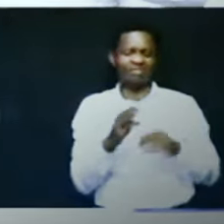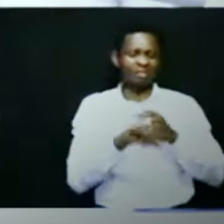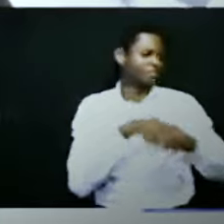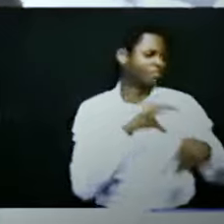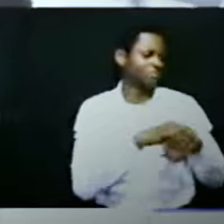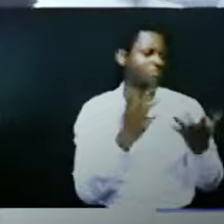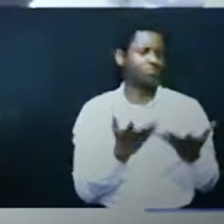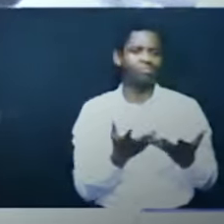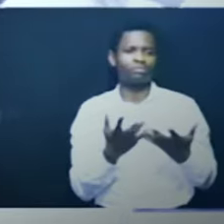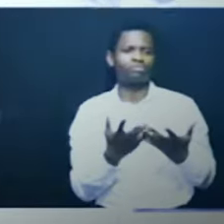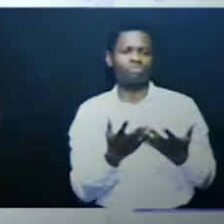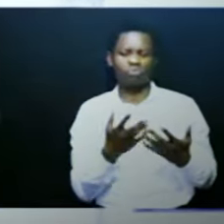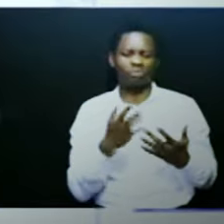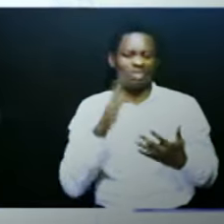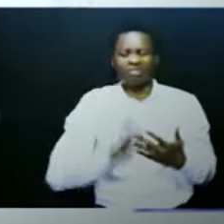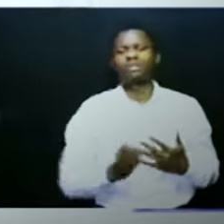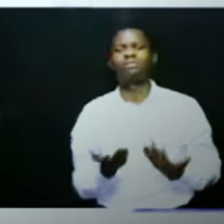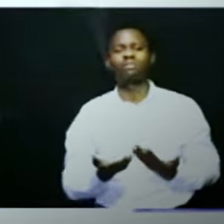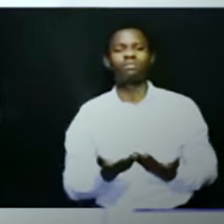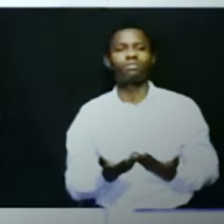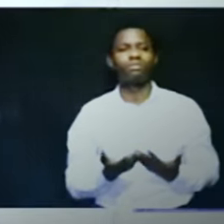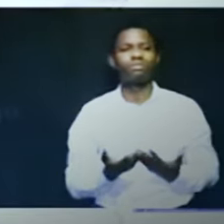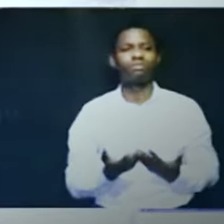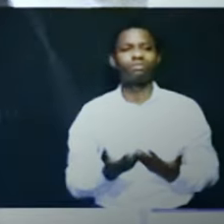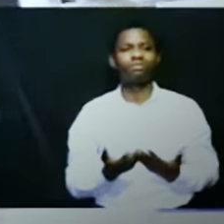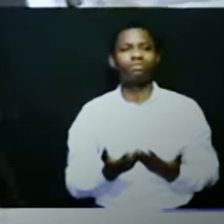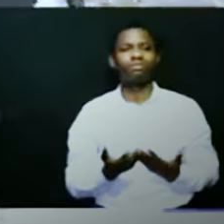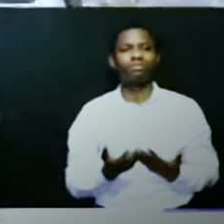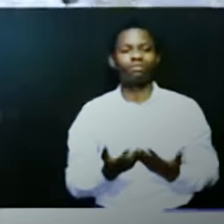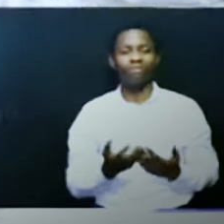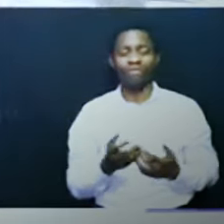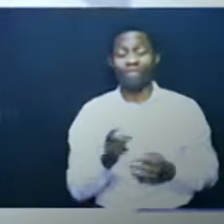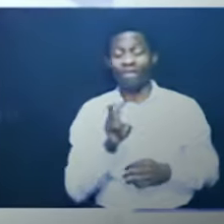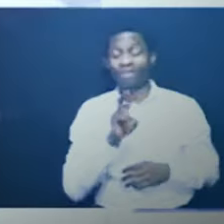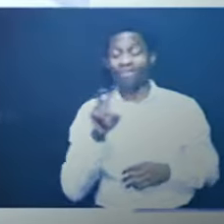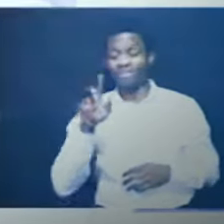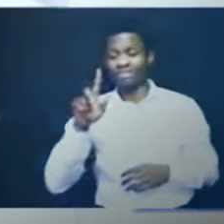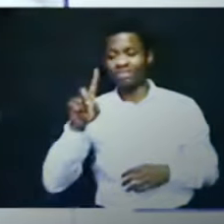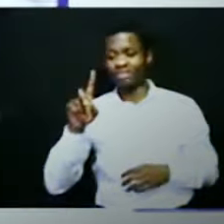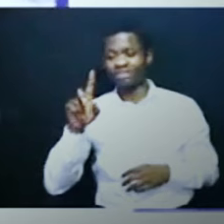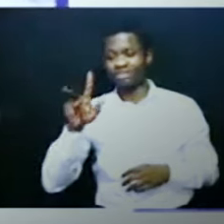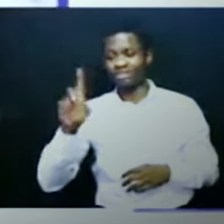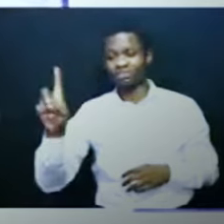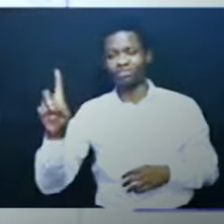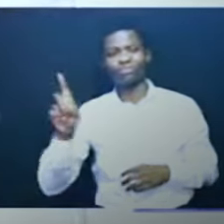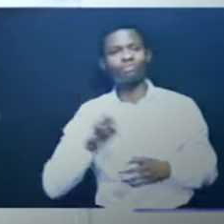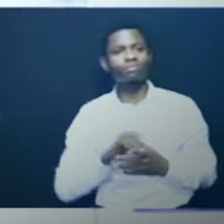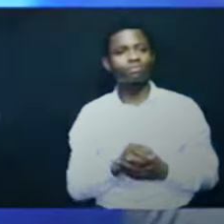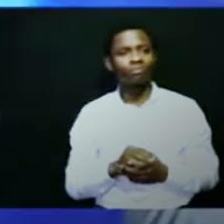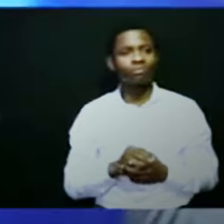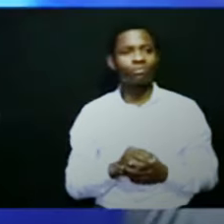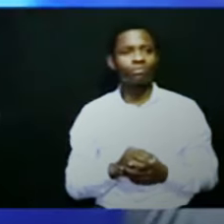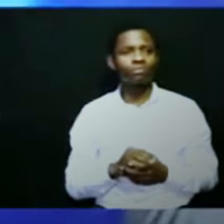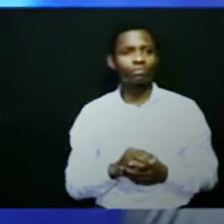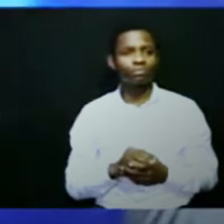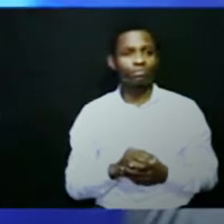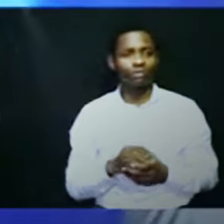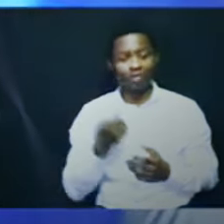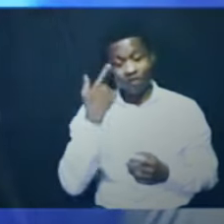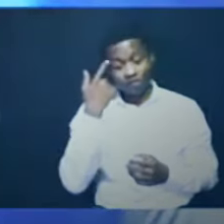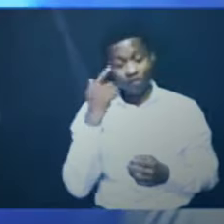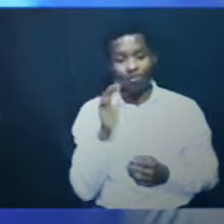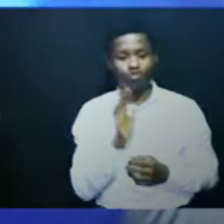jaye ma yatanfo. He will not. There be on jaye ho. Verse 31. Ye toaso ewo imu eduasa baako no. For their